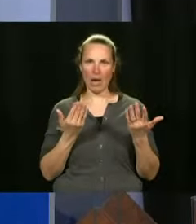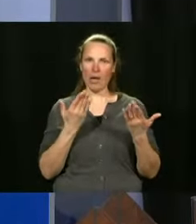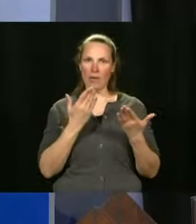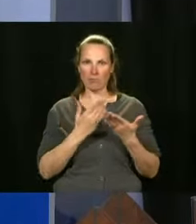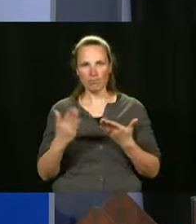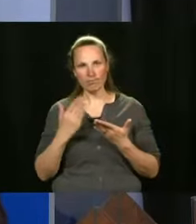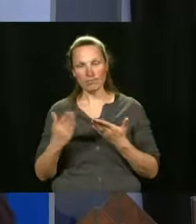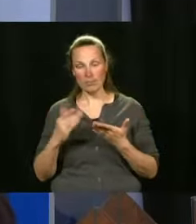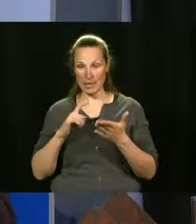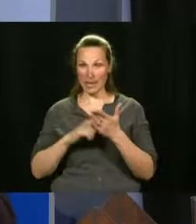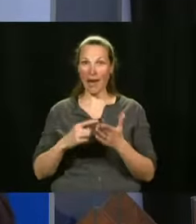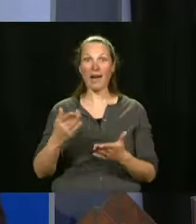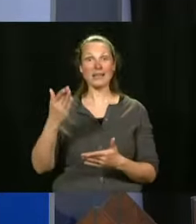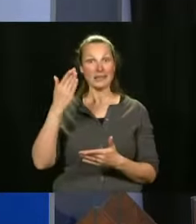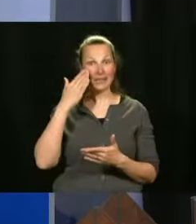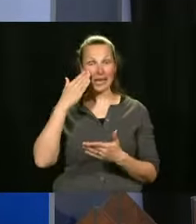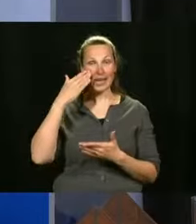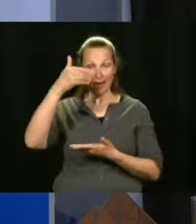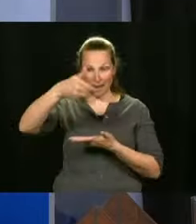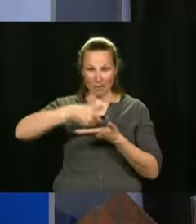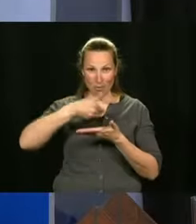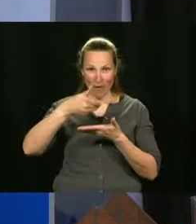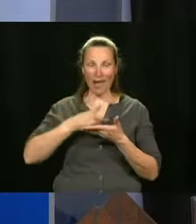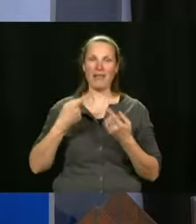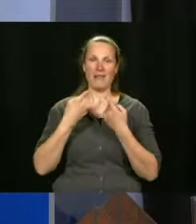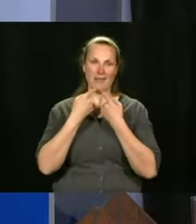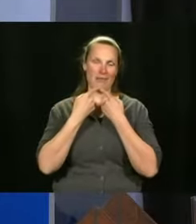And we want to be clear on this. And we want to be clear on the right use